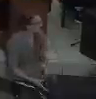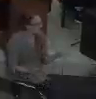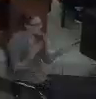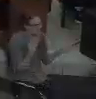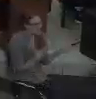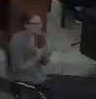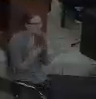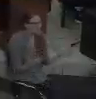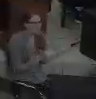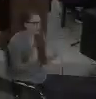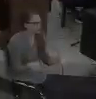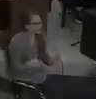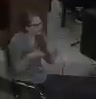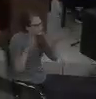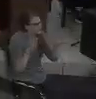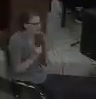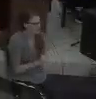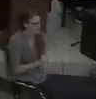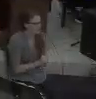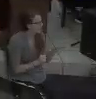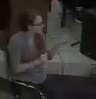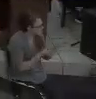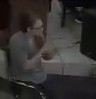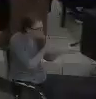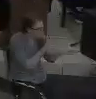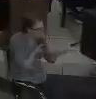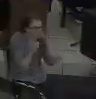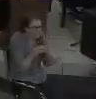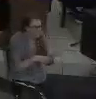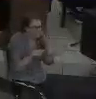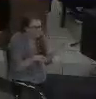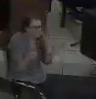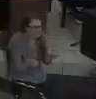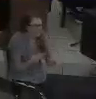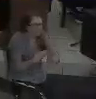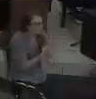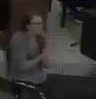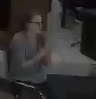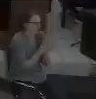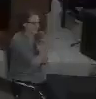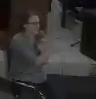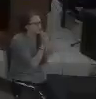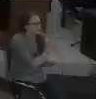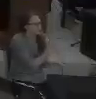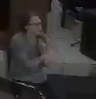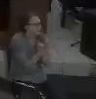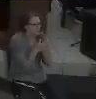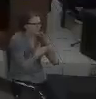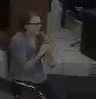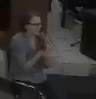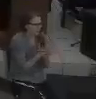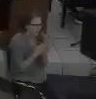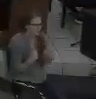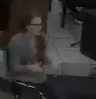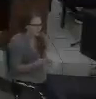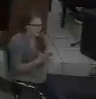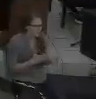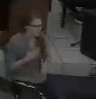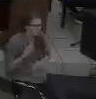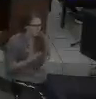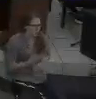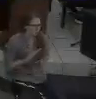an amazing job. She looks for things that need to be done even before being asked to do them, and that's part of the joy.